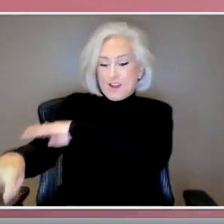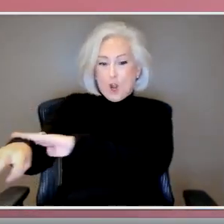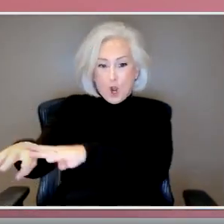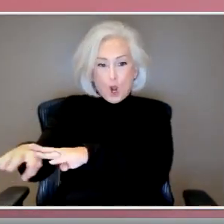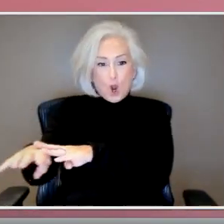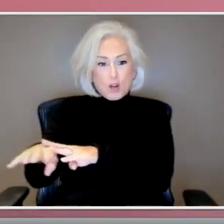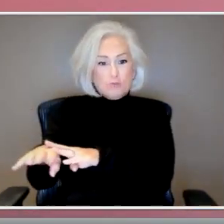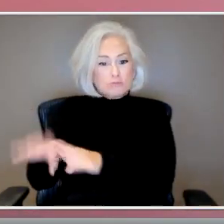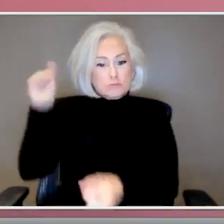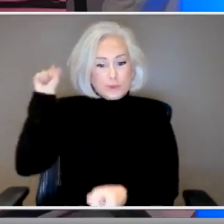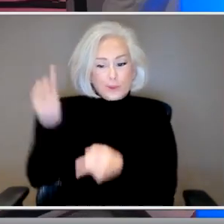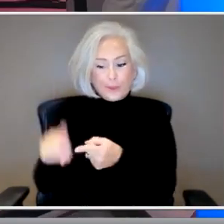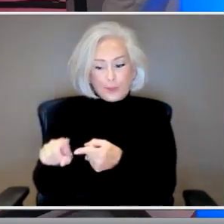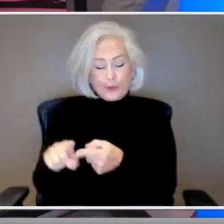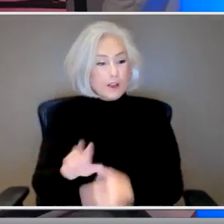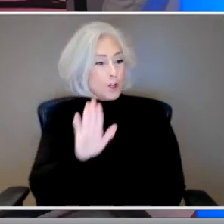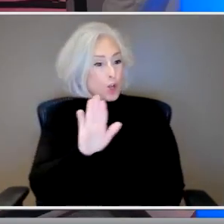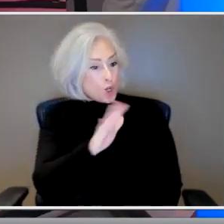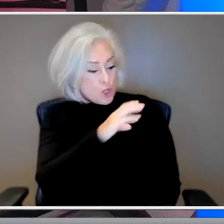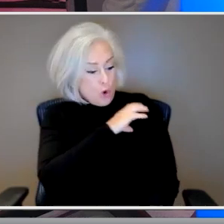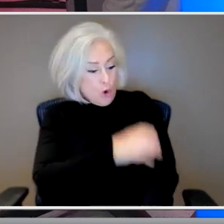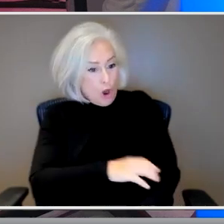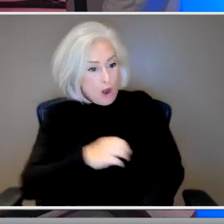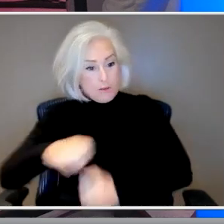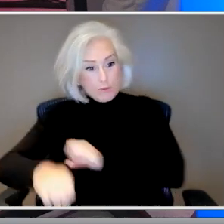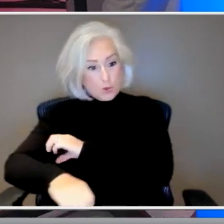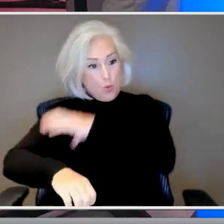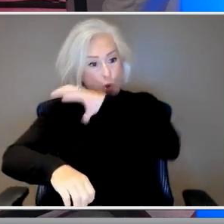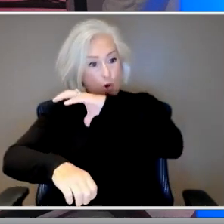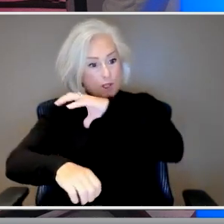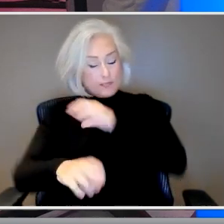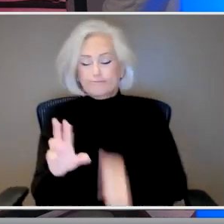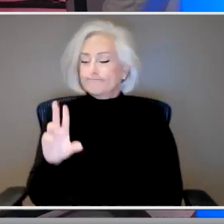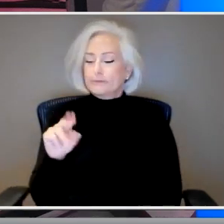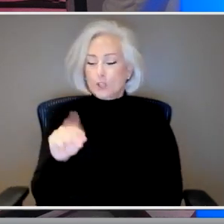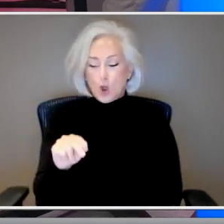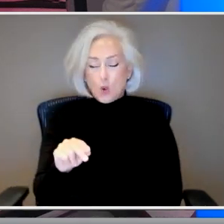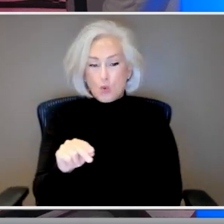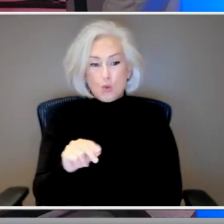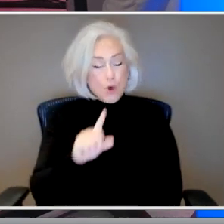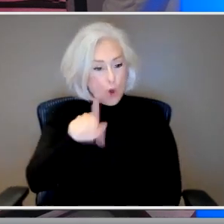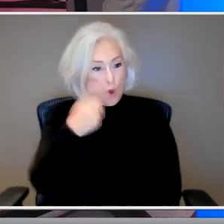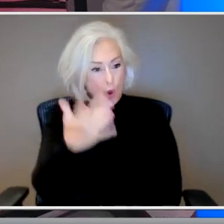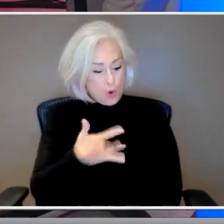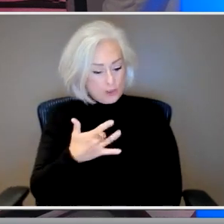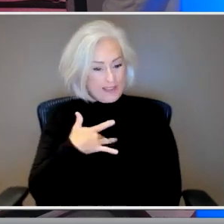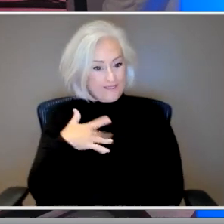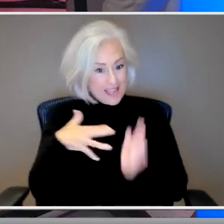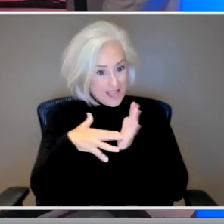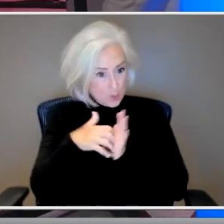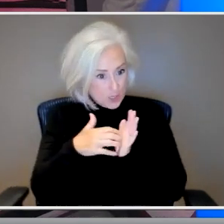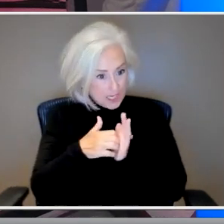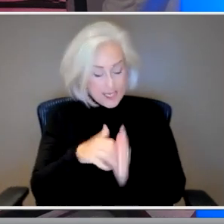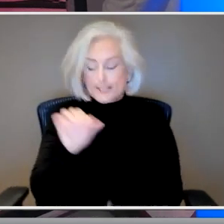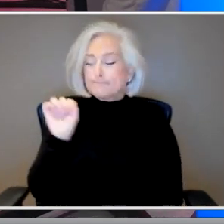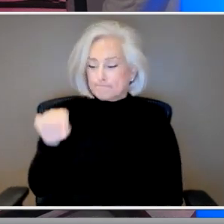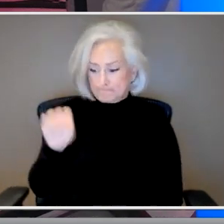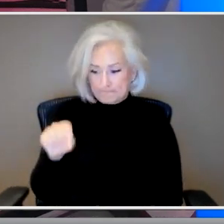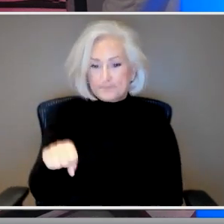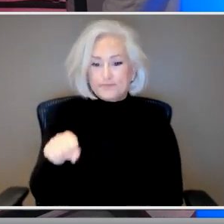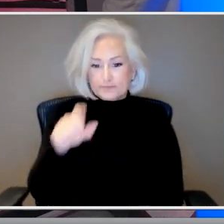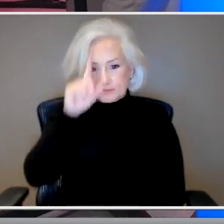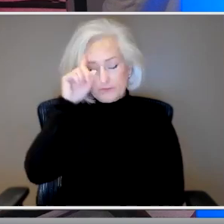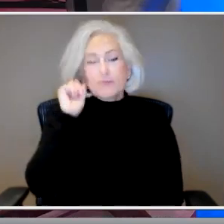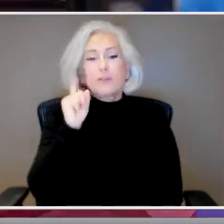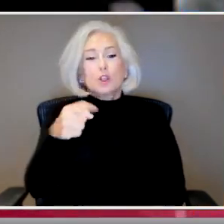at all? No. So the only thing you had was weakness? Mm-hmm. Wow. So Dr. Crawford, you shared with us 2 images of